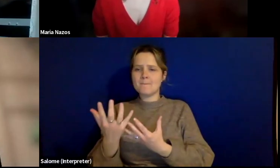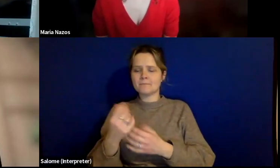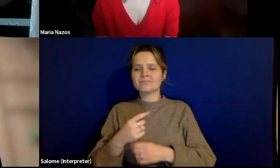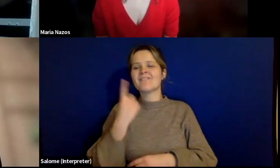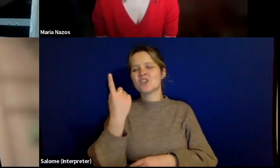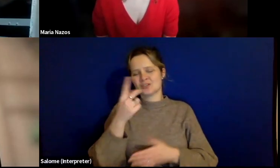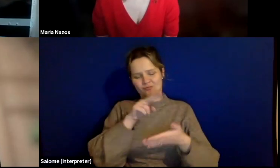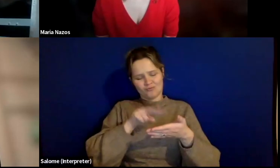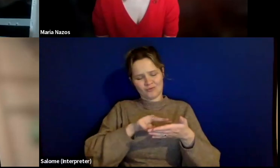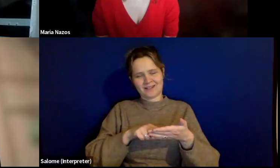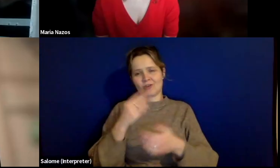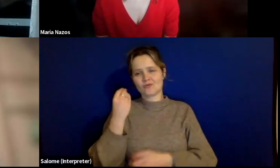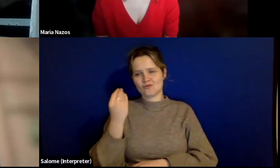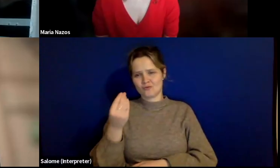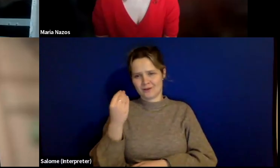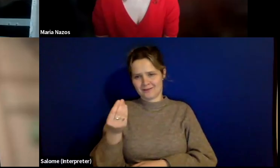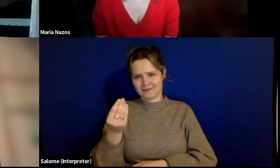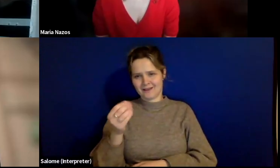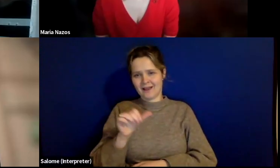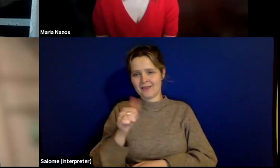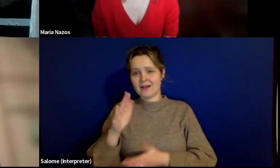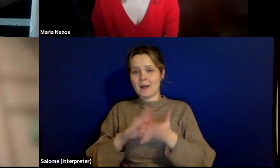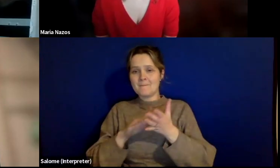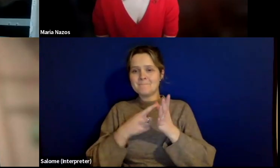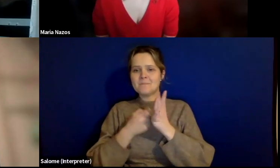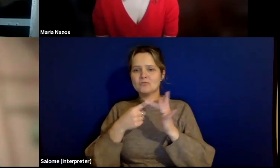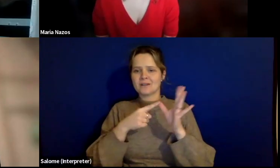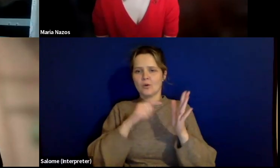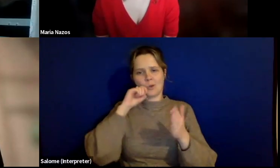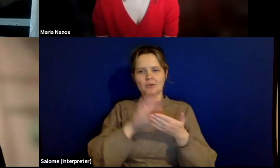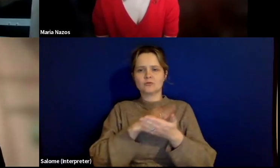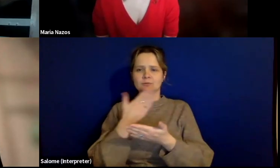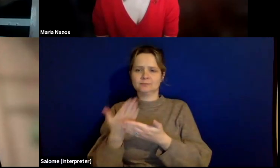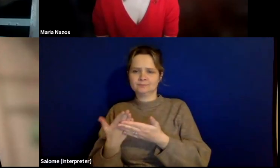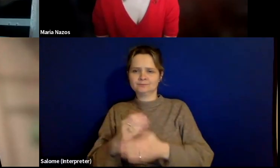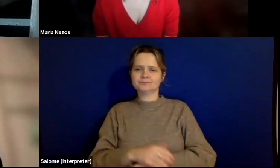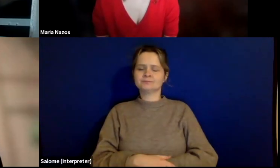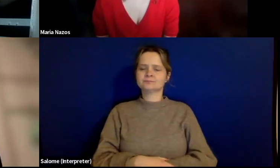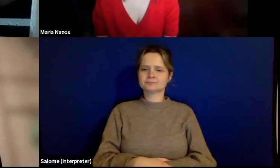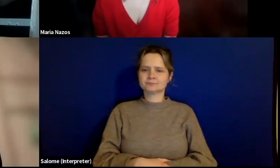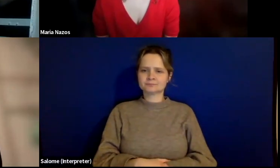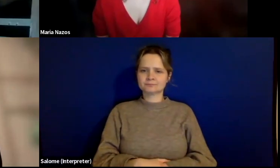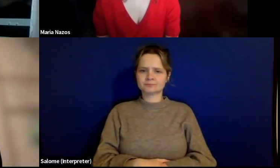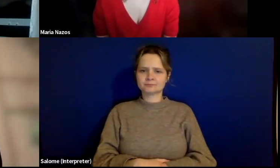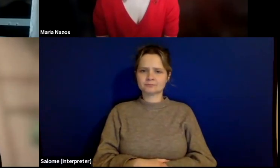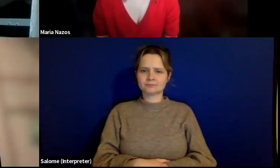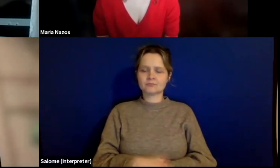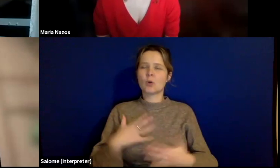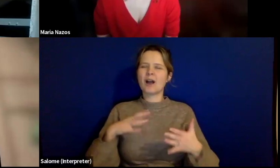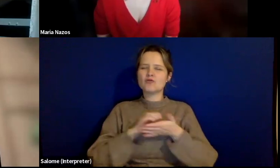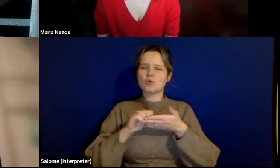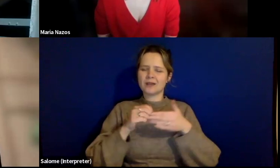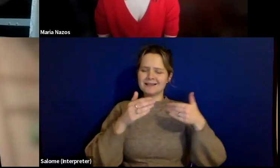Greek, and Maria is going to read the translation. So it is one of a series of